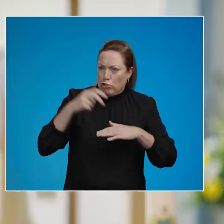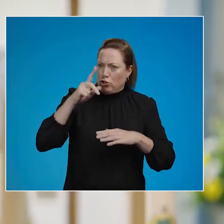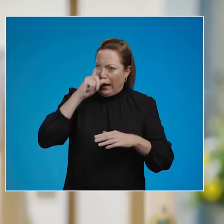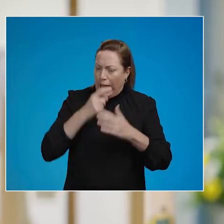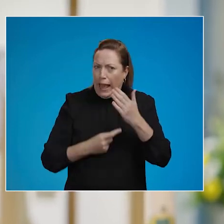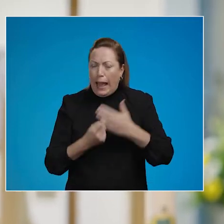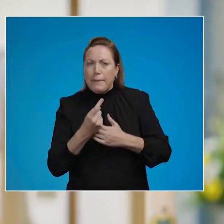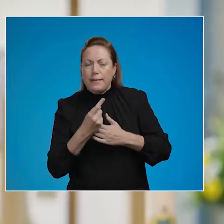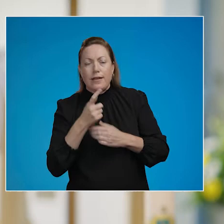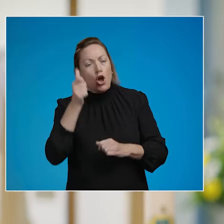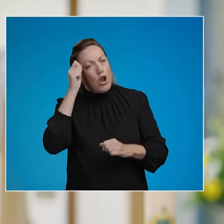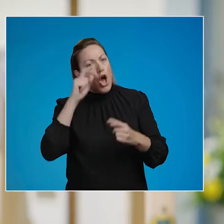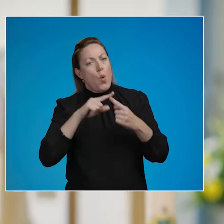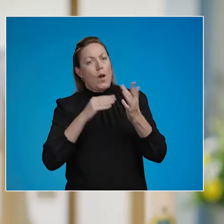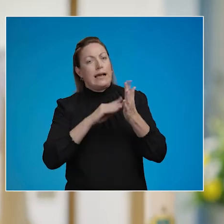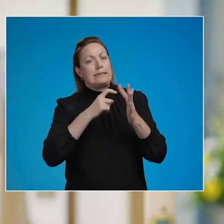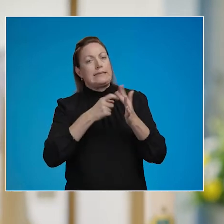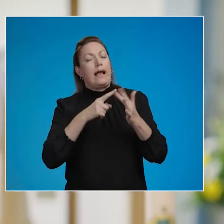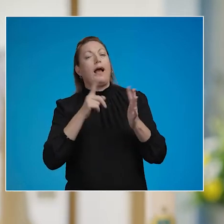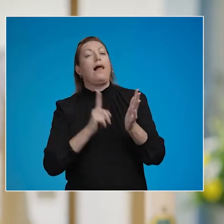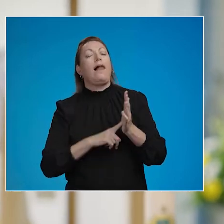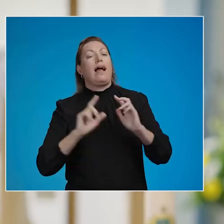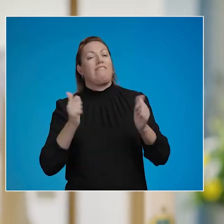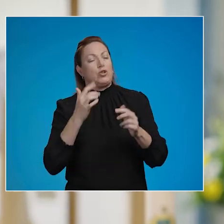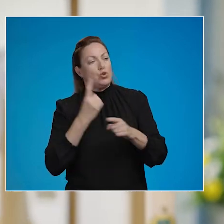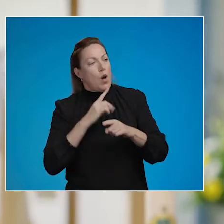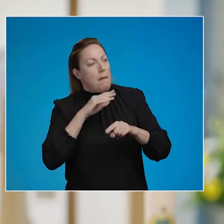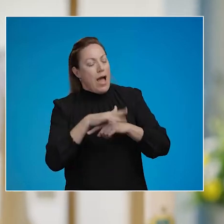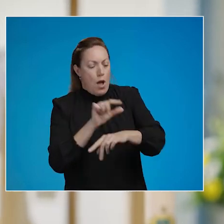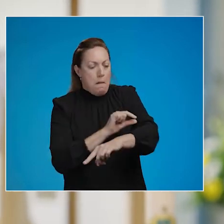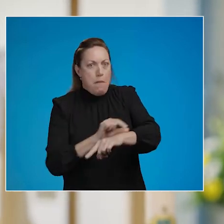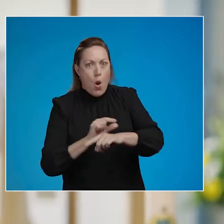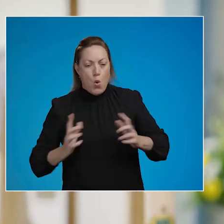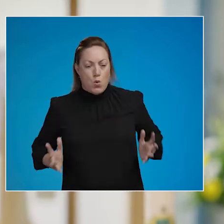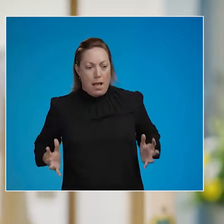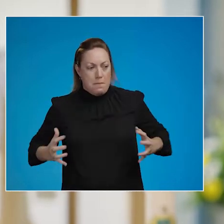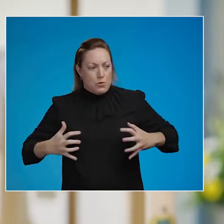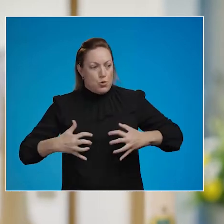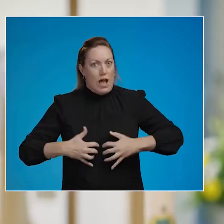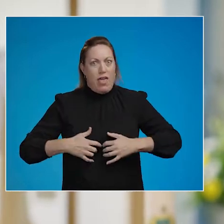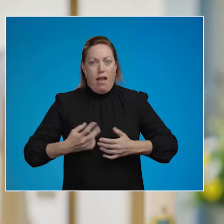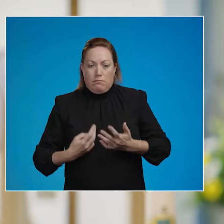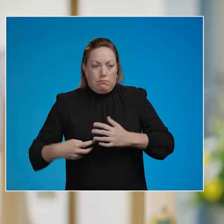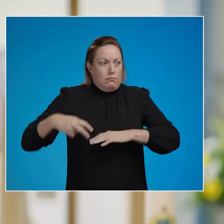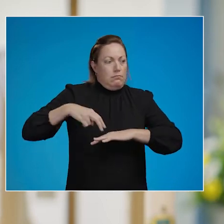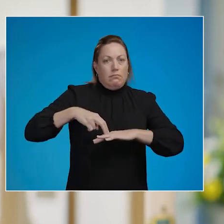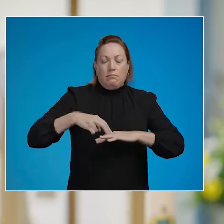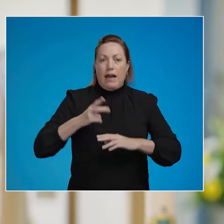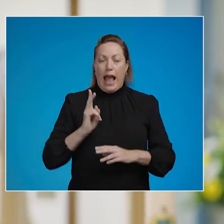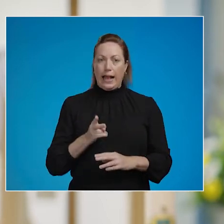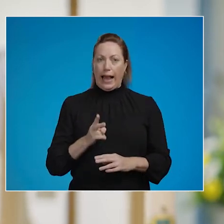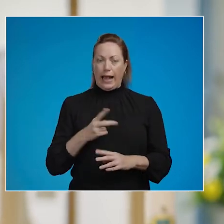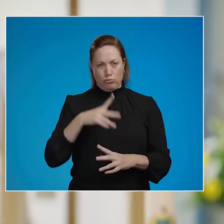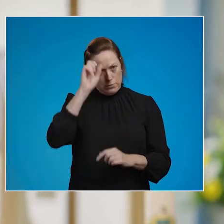could be like, despite the fact that Ezekiel speaks about it, the field of the bones coming together, and